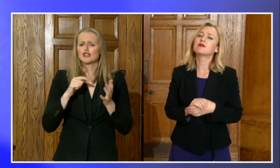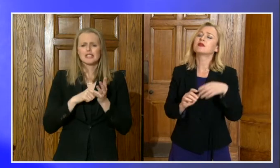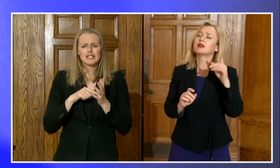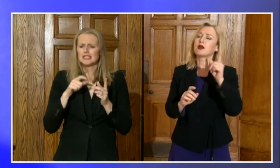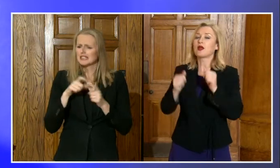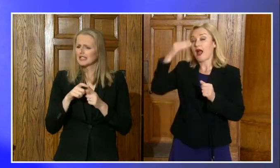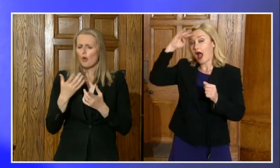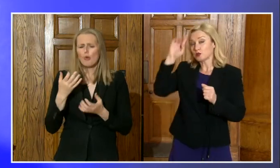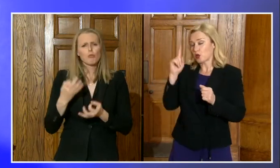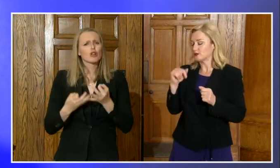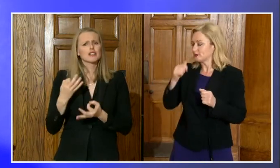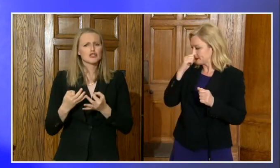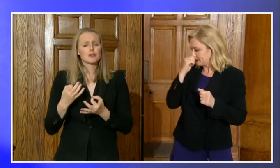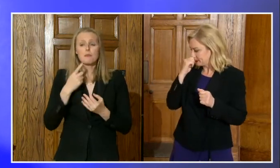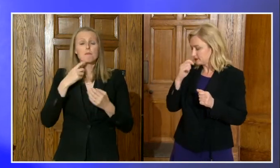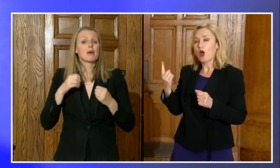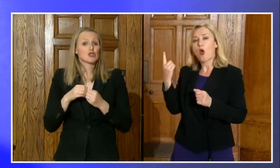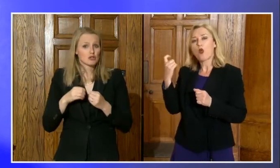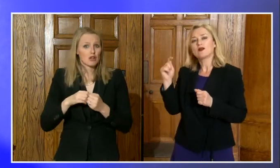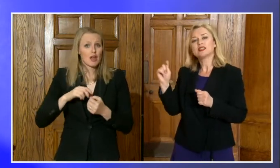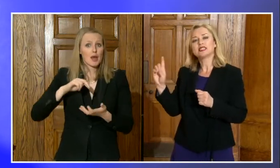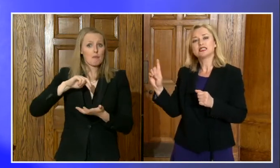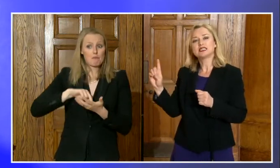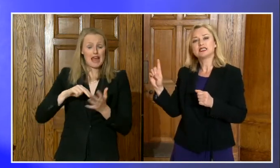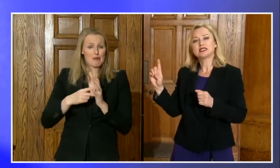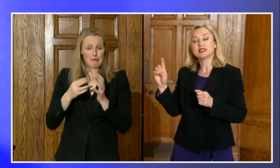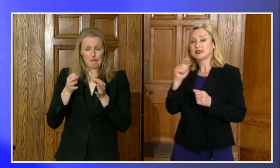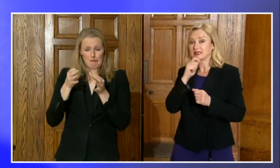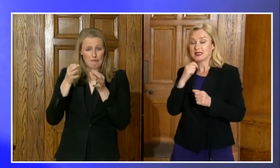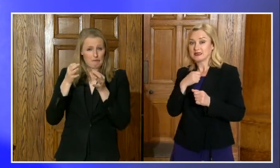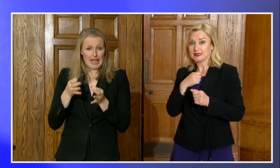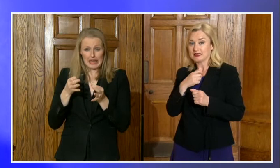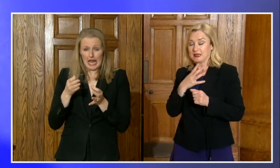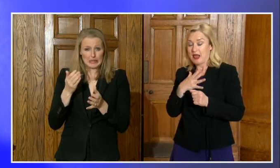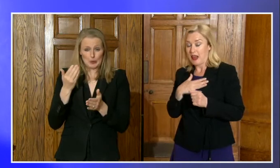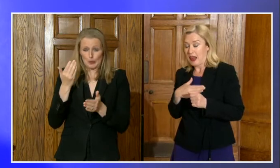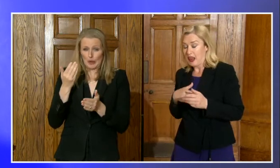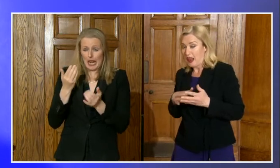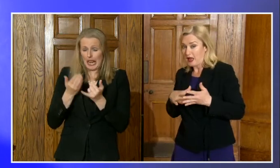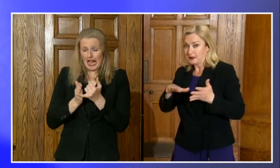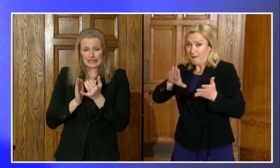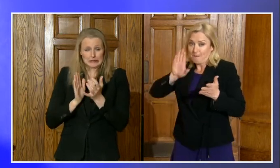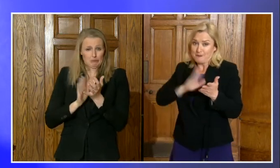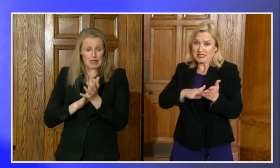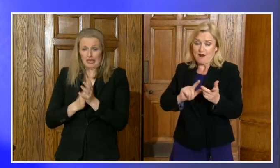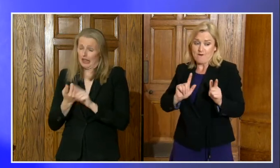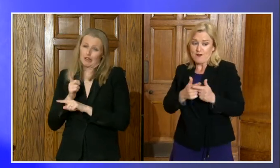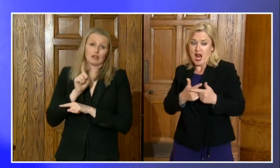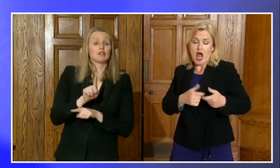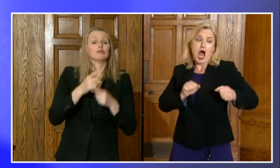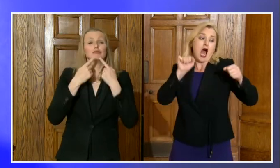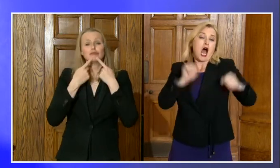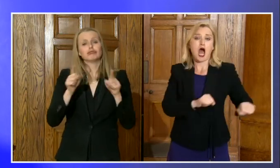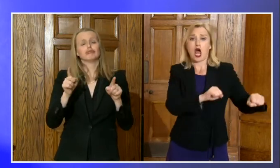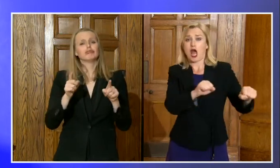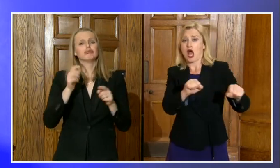made it clear today that the plan was actually only finalised within Cabinet themselves before they went to publication and spoke to